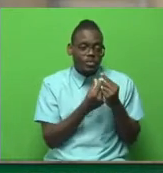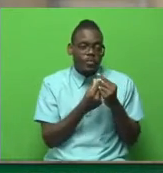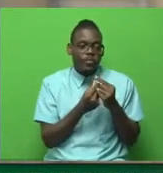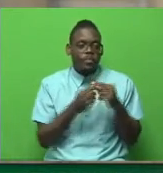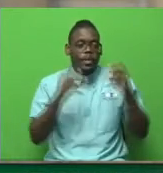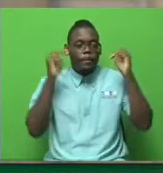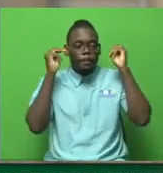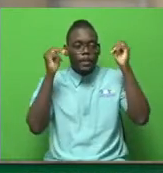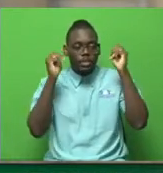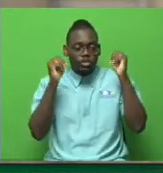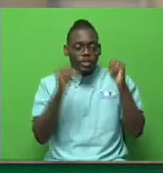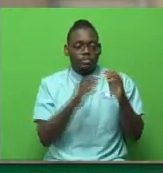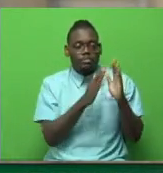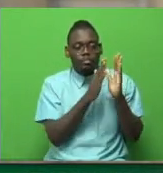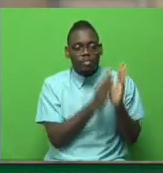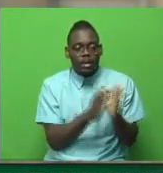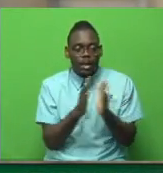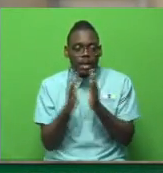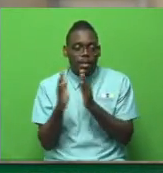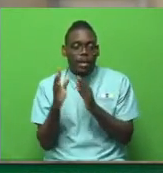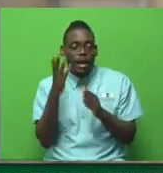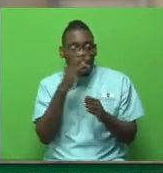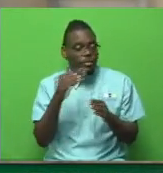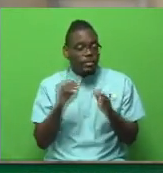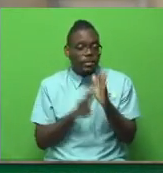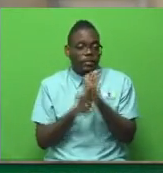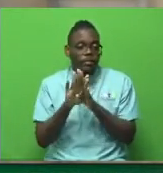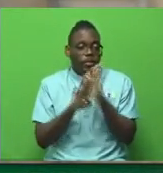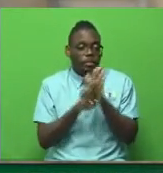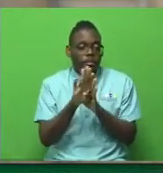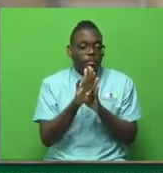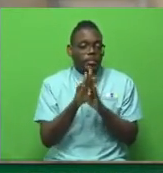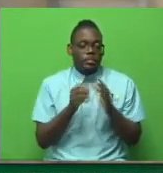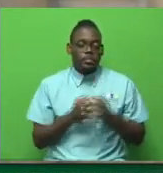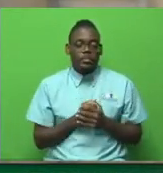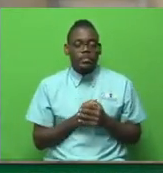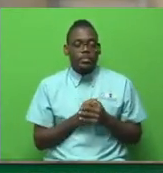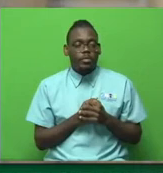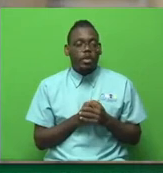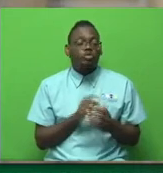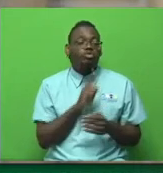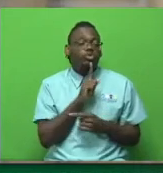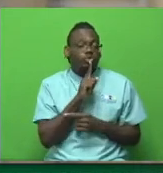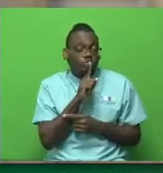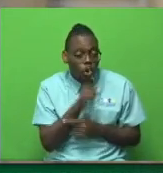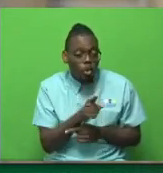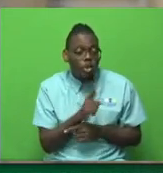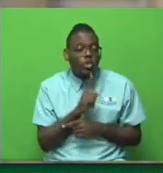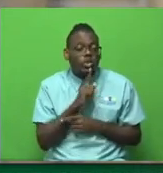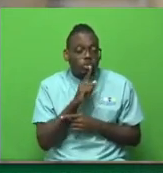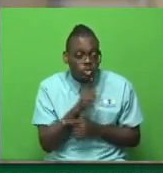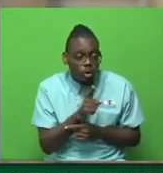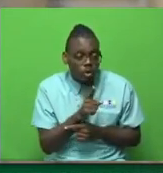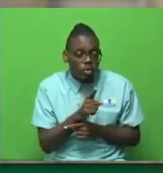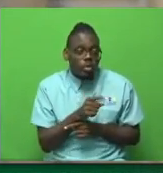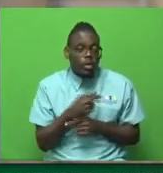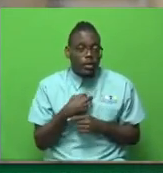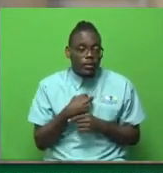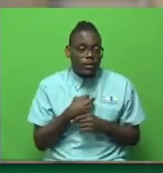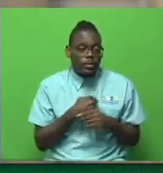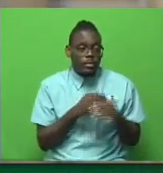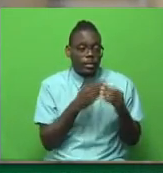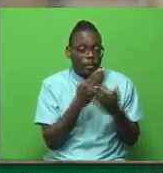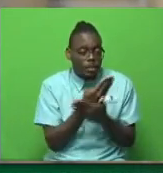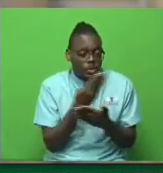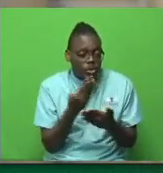Development this is to ensure that governments fiscal measures are in keeping with our developmental goals as stated in division